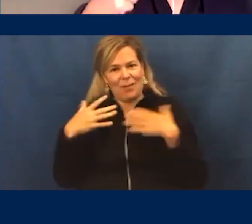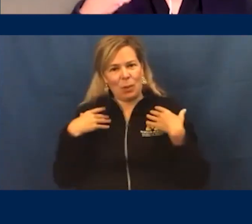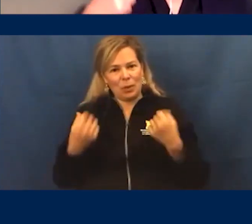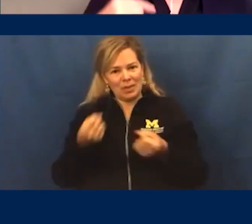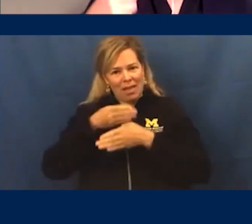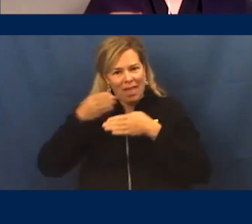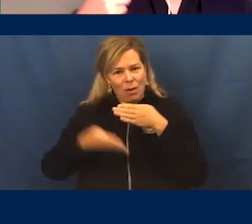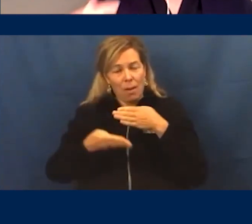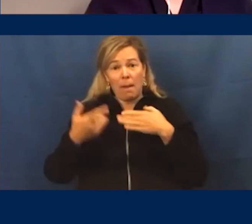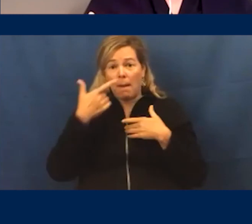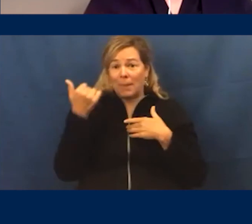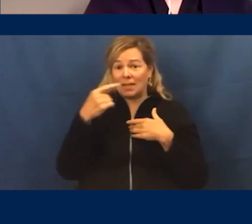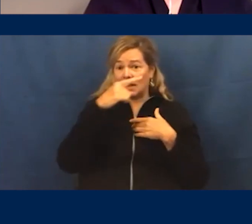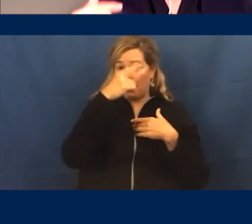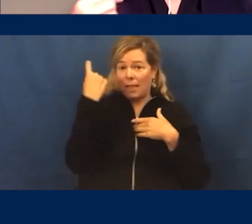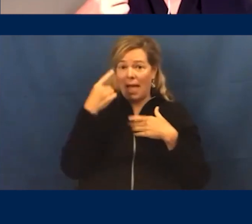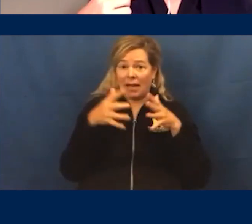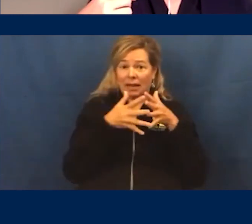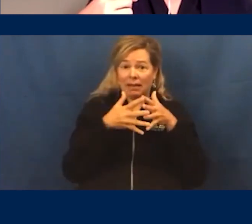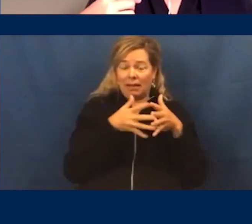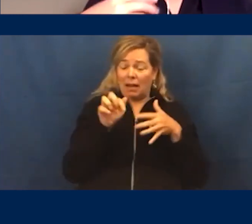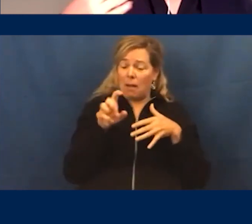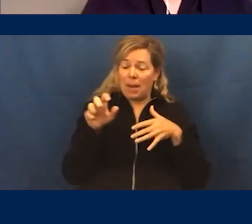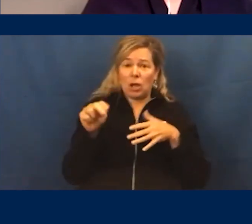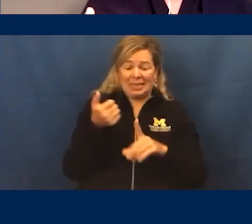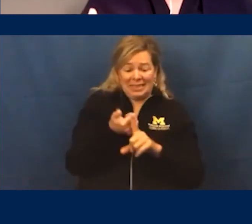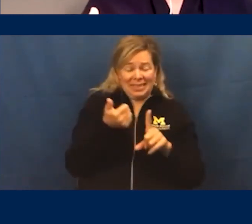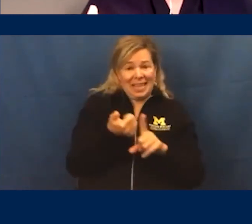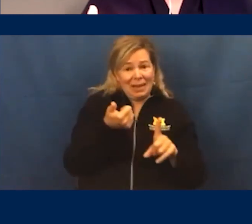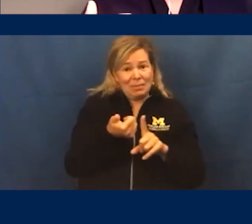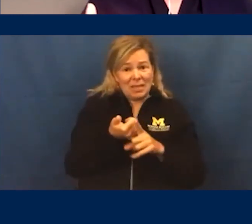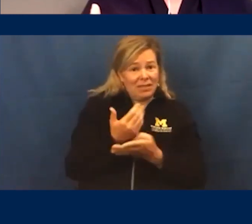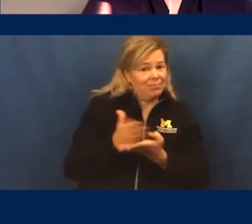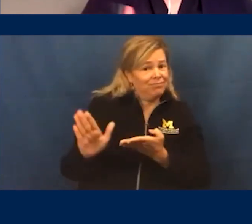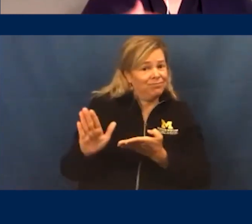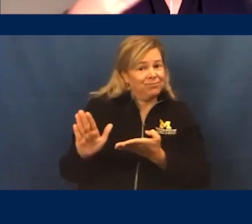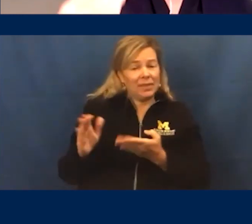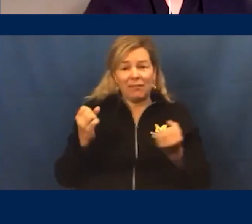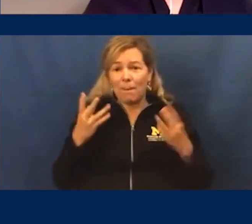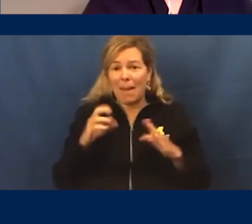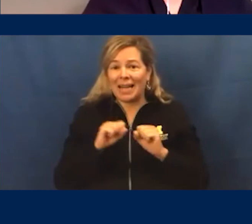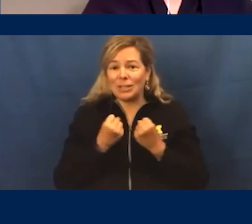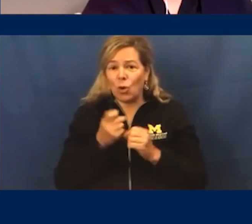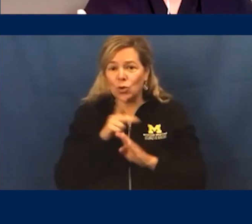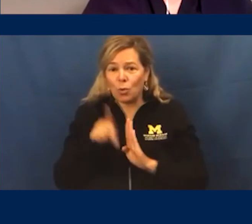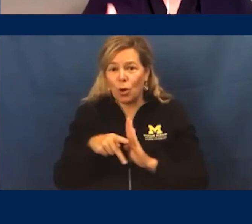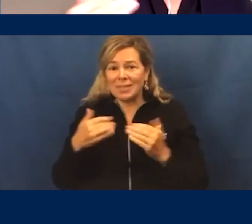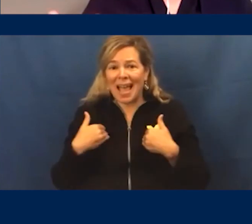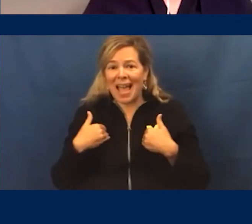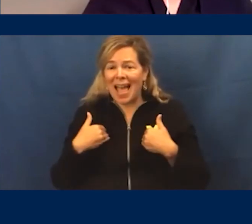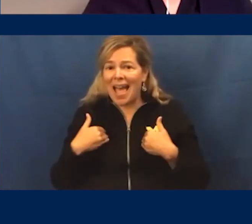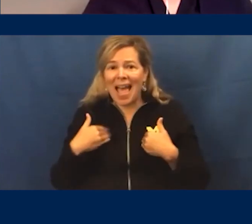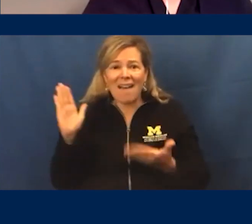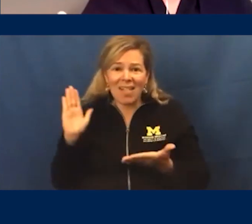because Black Americans are excluded from many social programs and have less access to socio